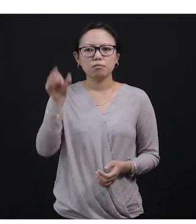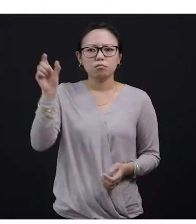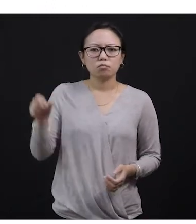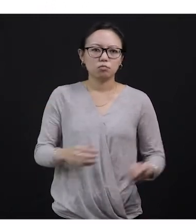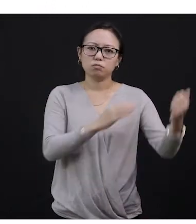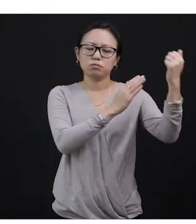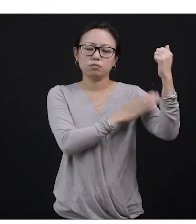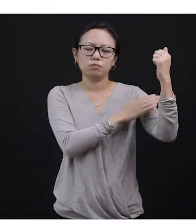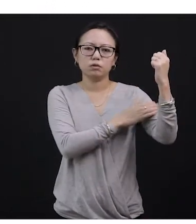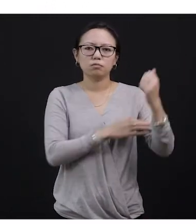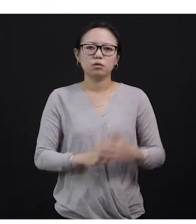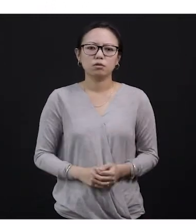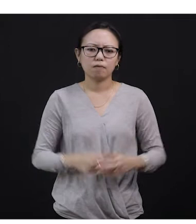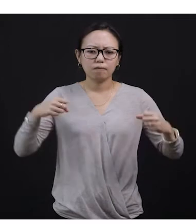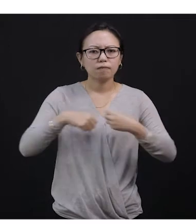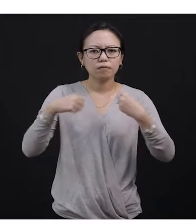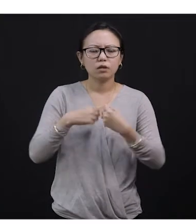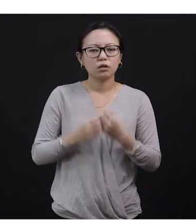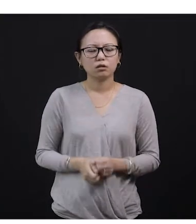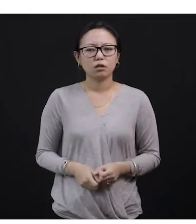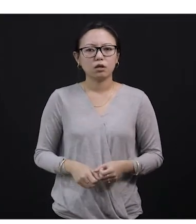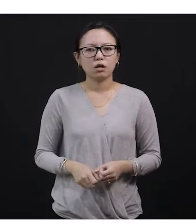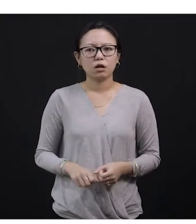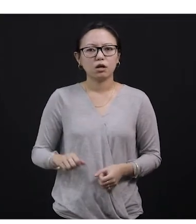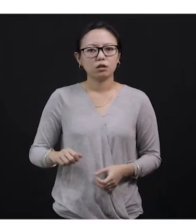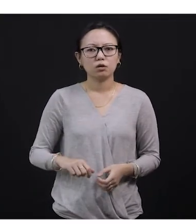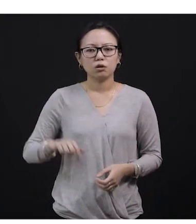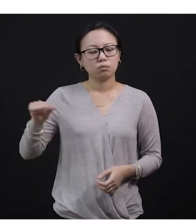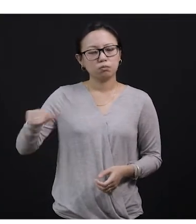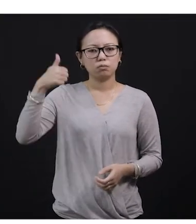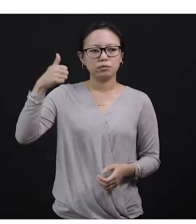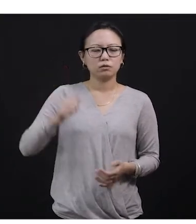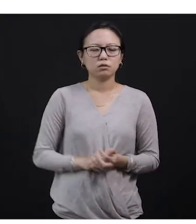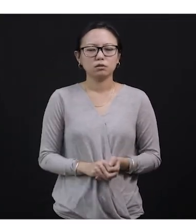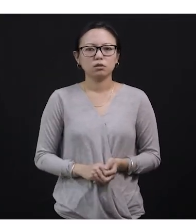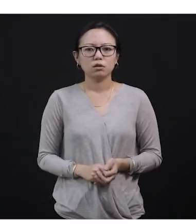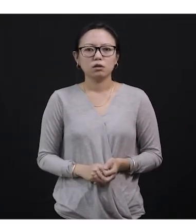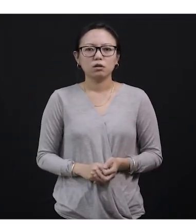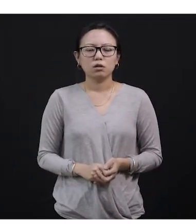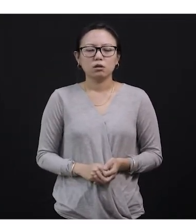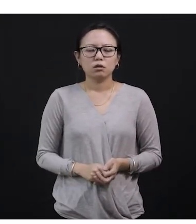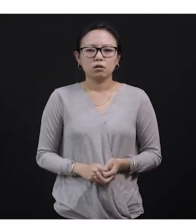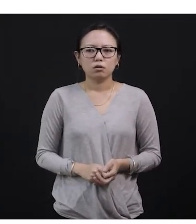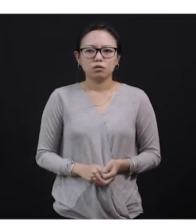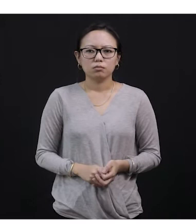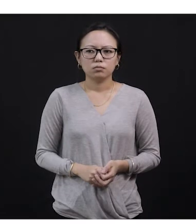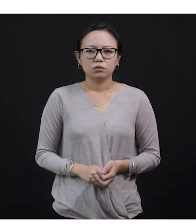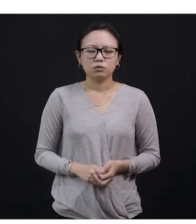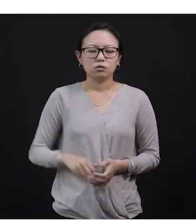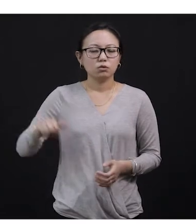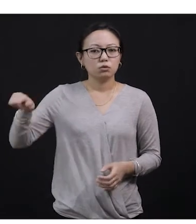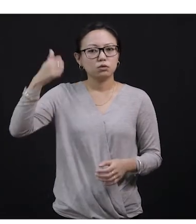in getting the land from the other clans. So these powerful kingdoms were known as Mahajanapadas.